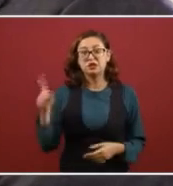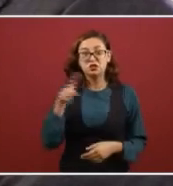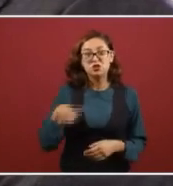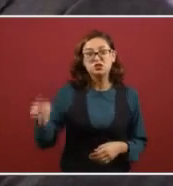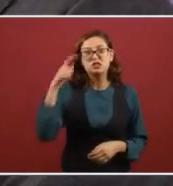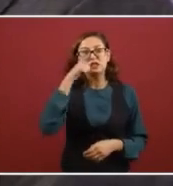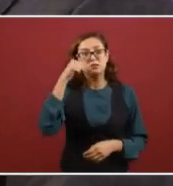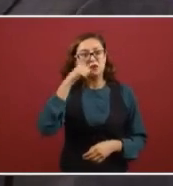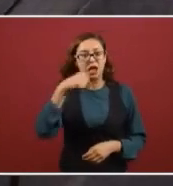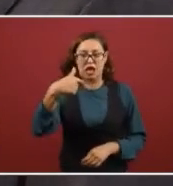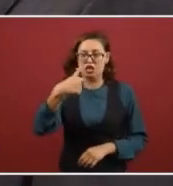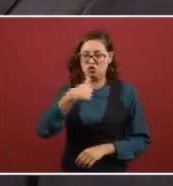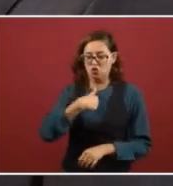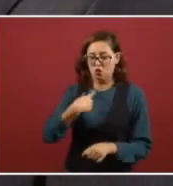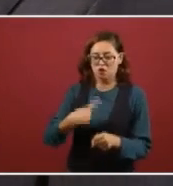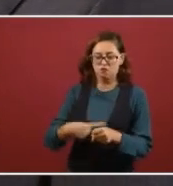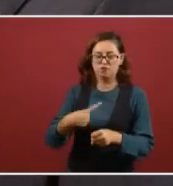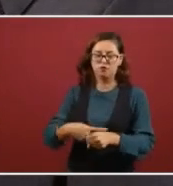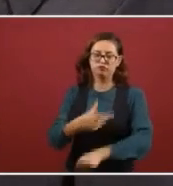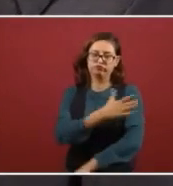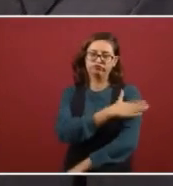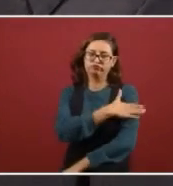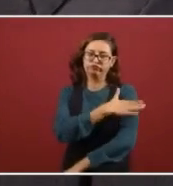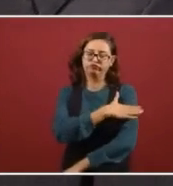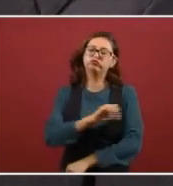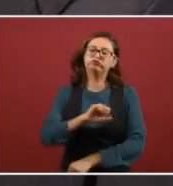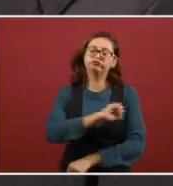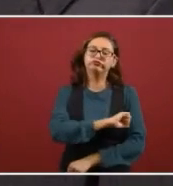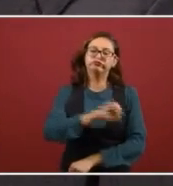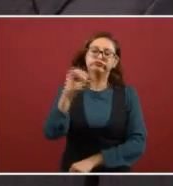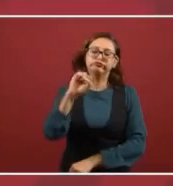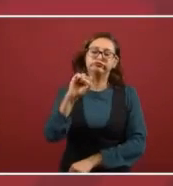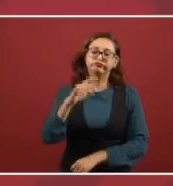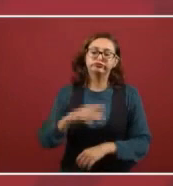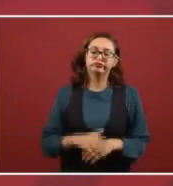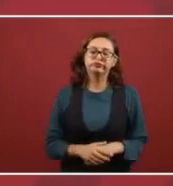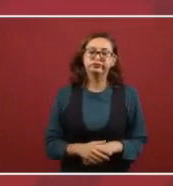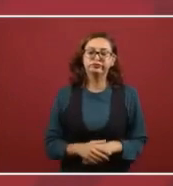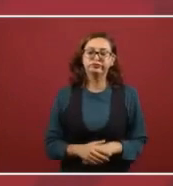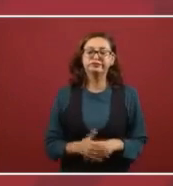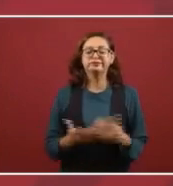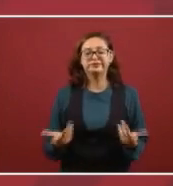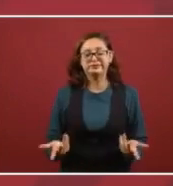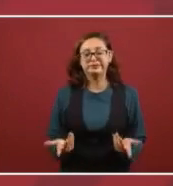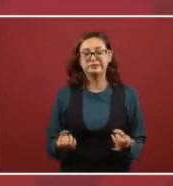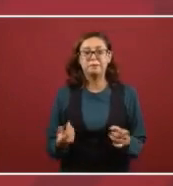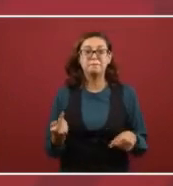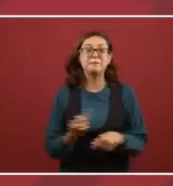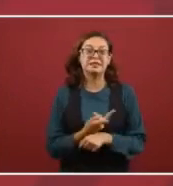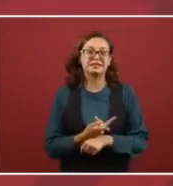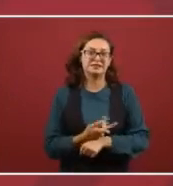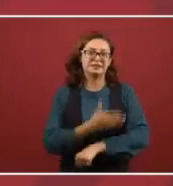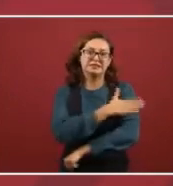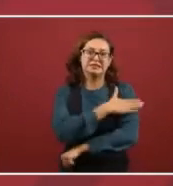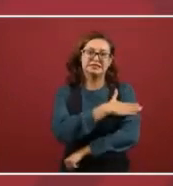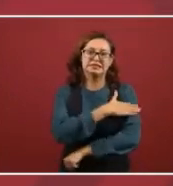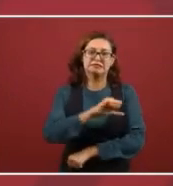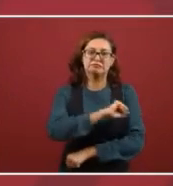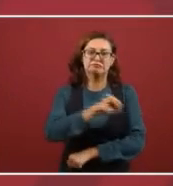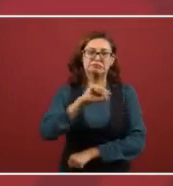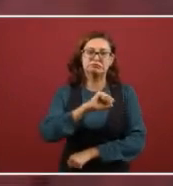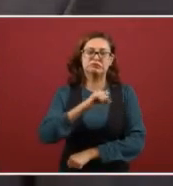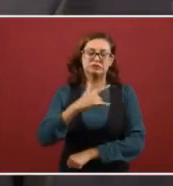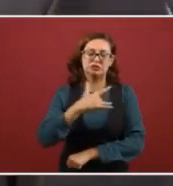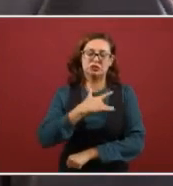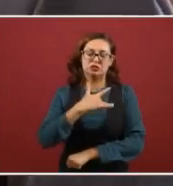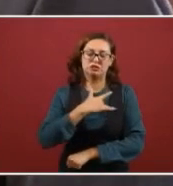That I have hypertension. That's my infirmity. And that's what caused me to have